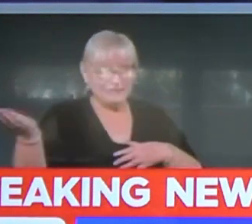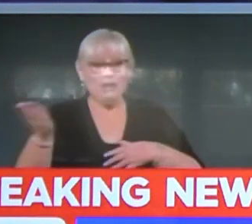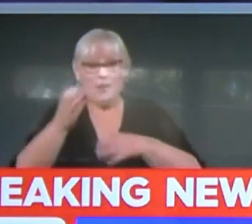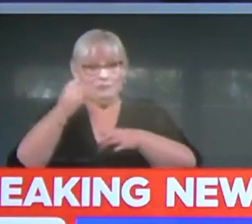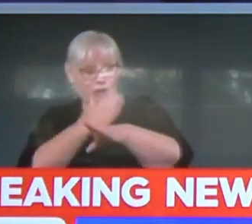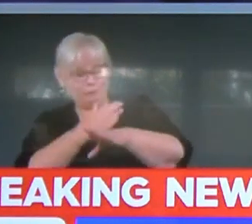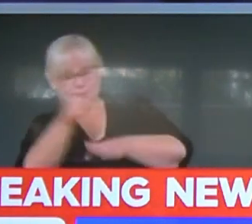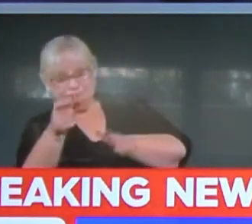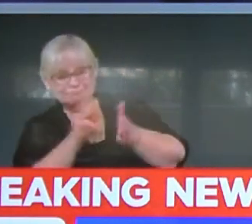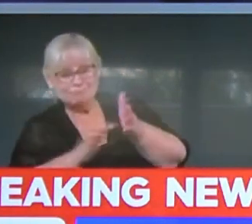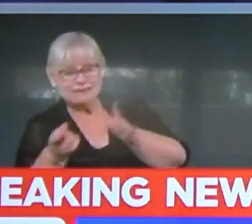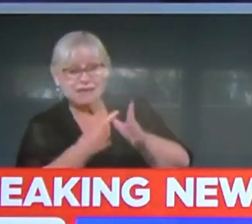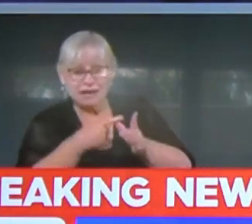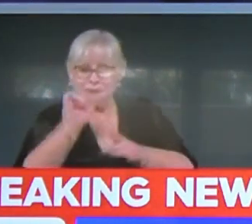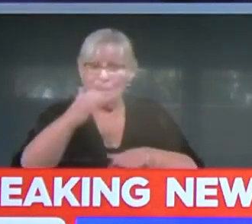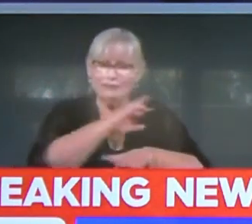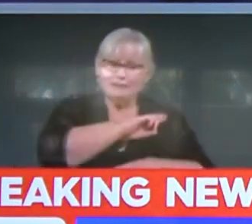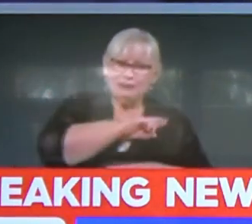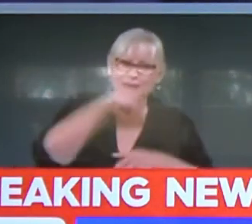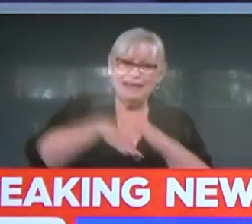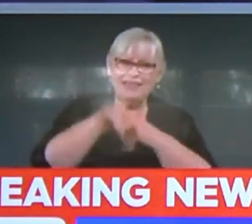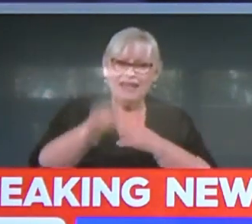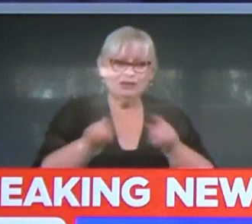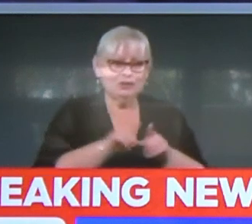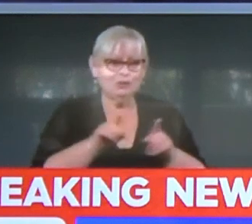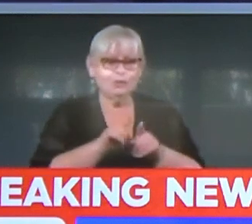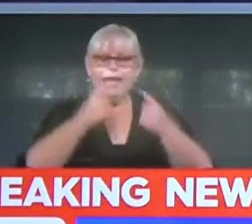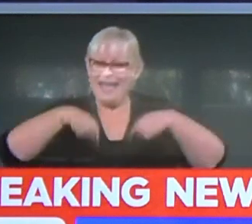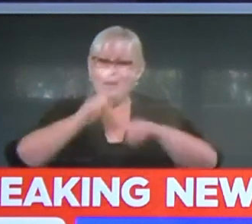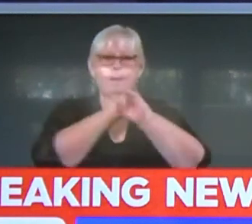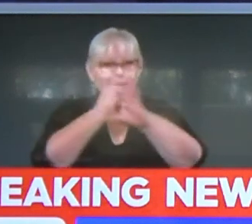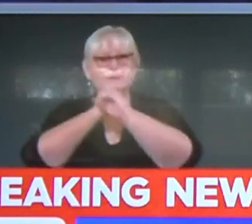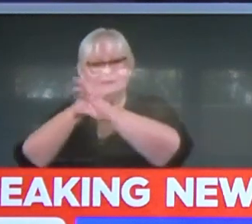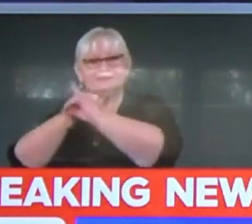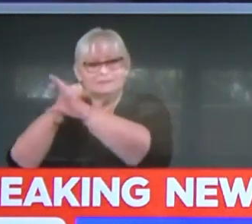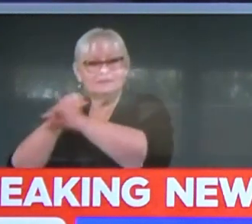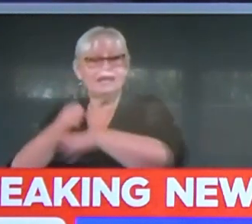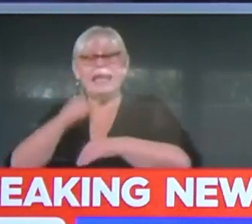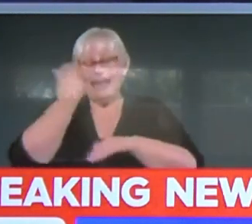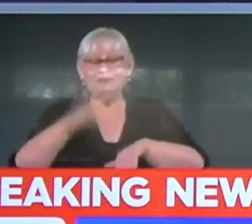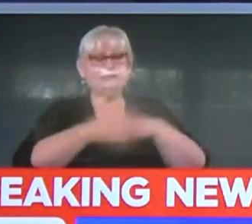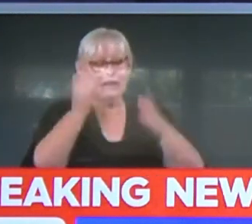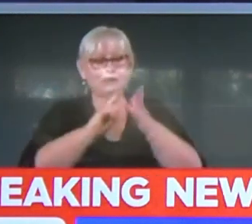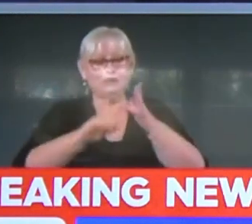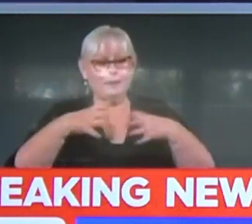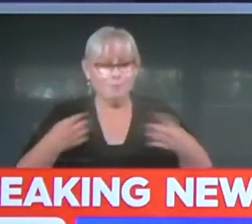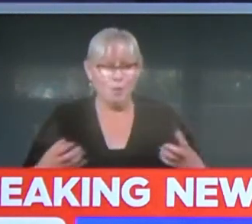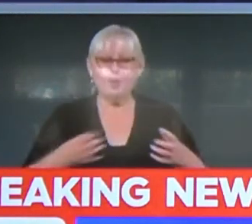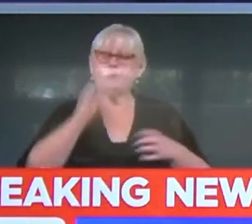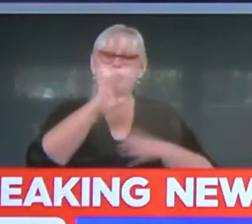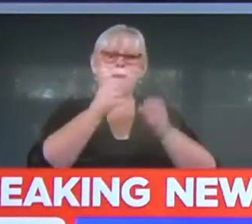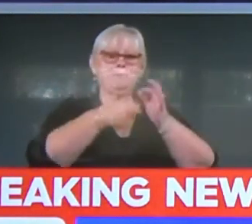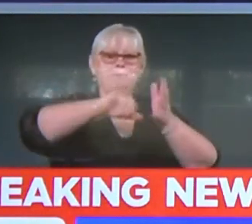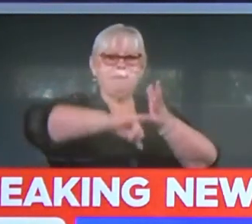included, the media included, and our public information campaign continues to grade up every single day. It's on bus